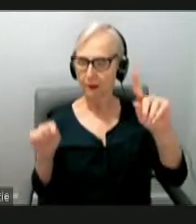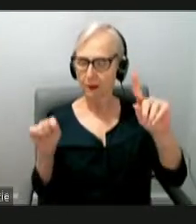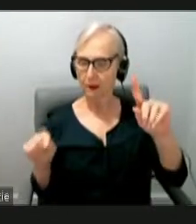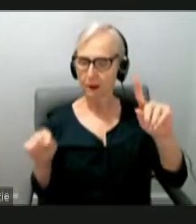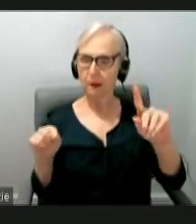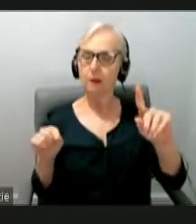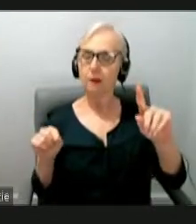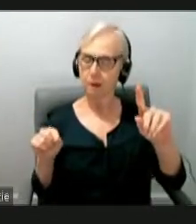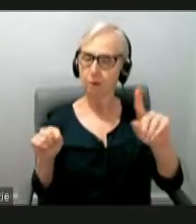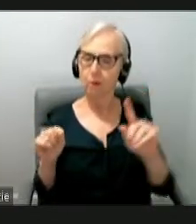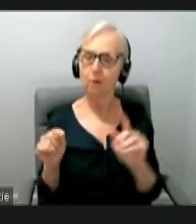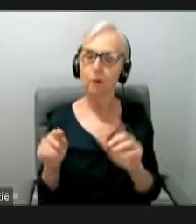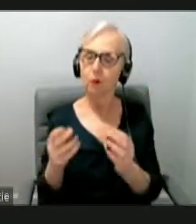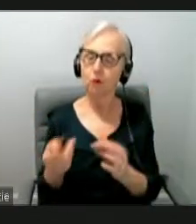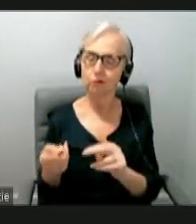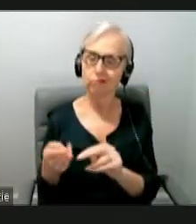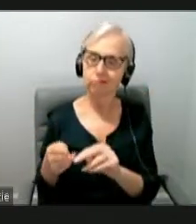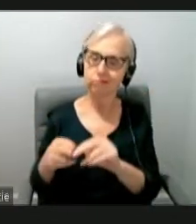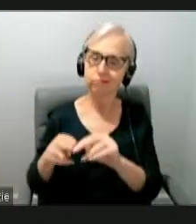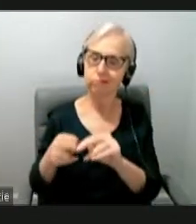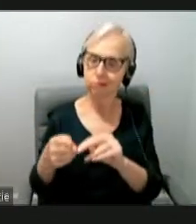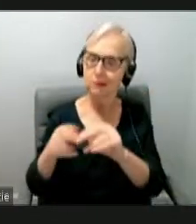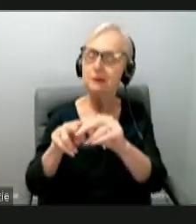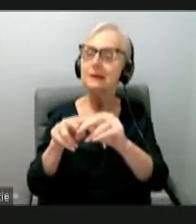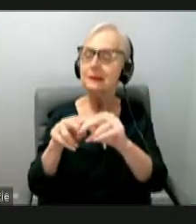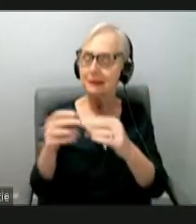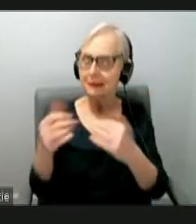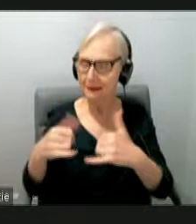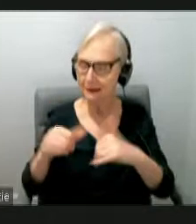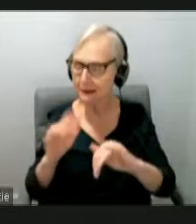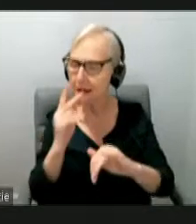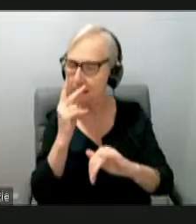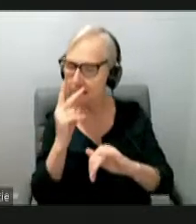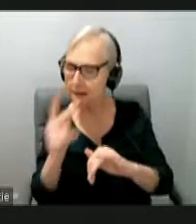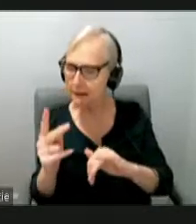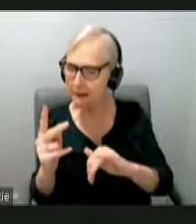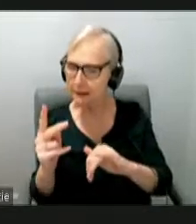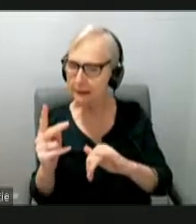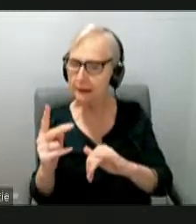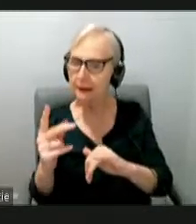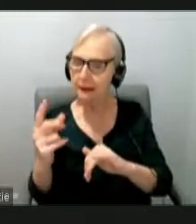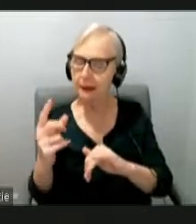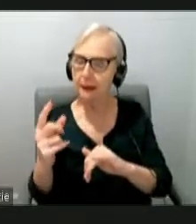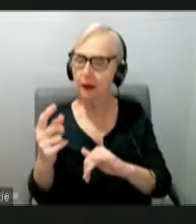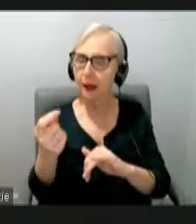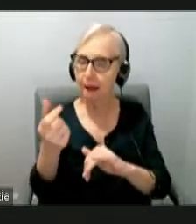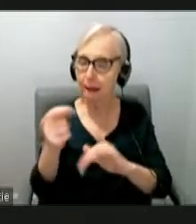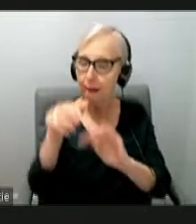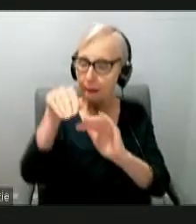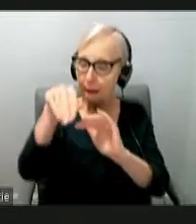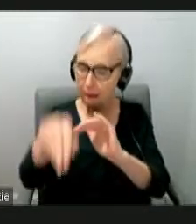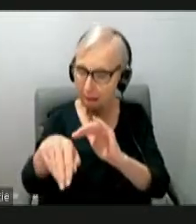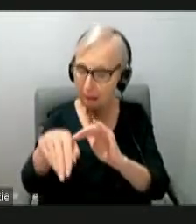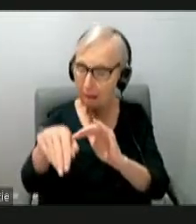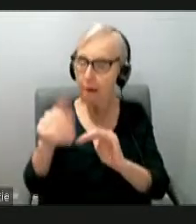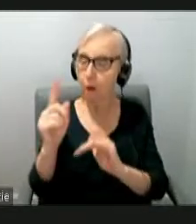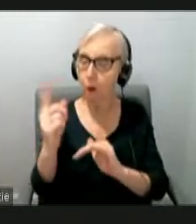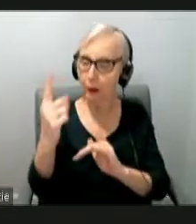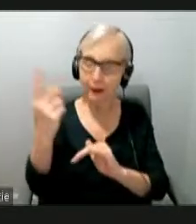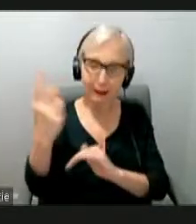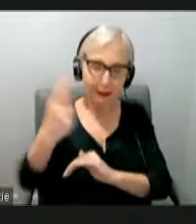general, we're seeing a gradual increasing trend still. You can see that we have a day or two of declining trends in our